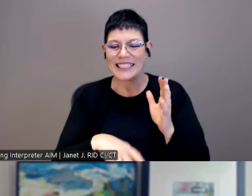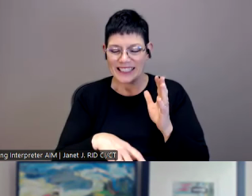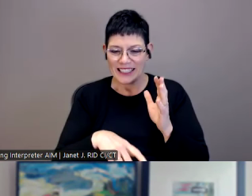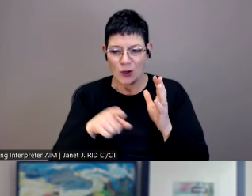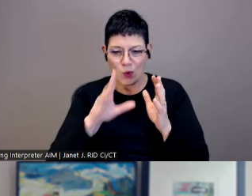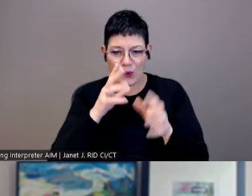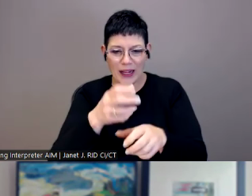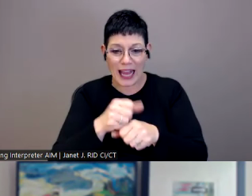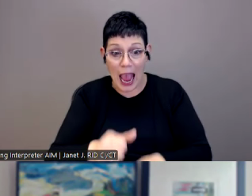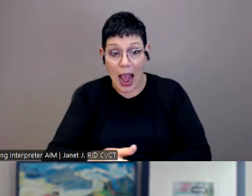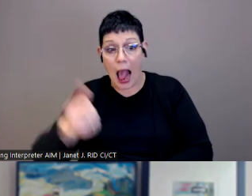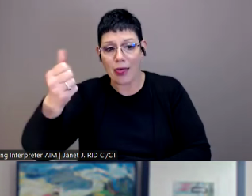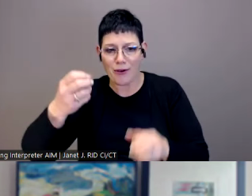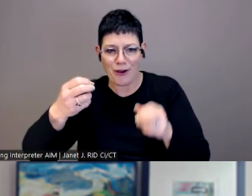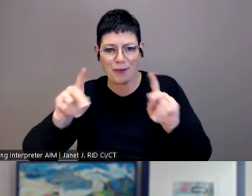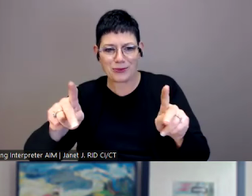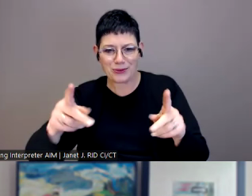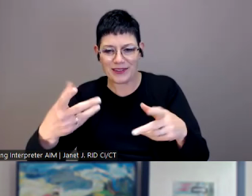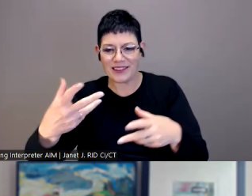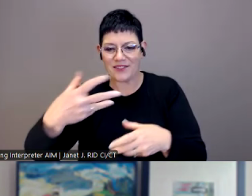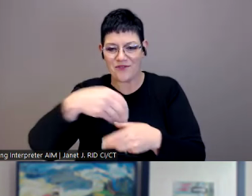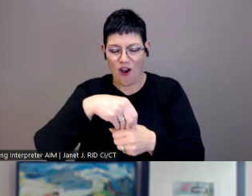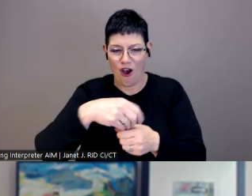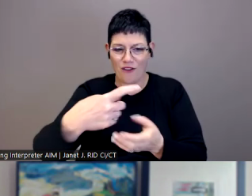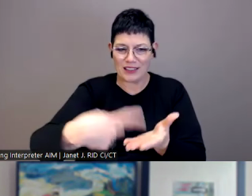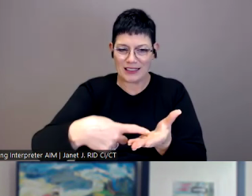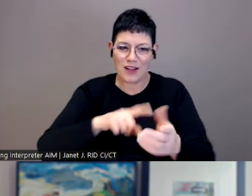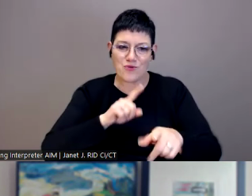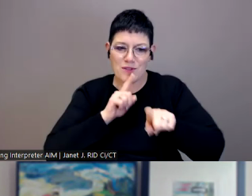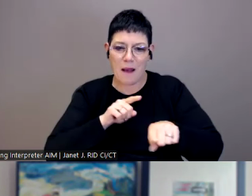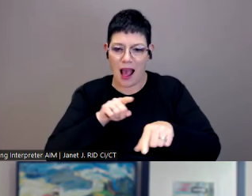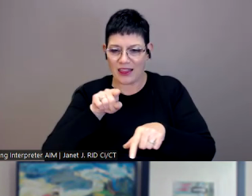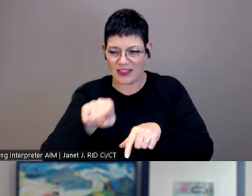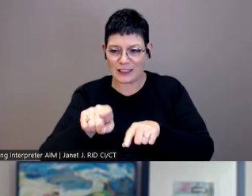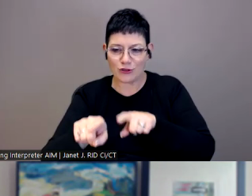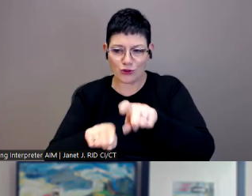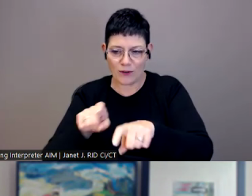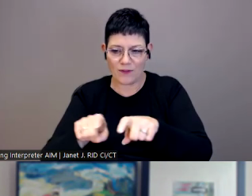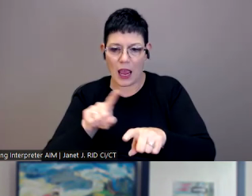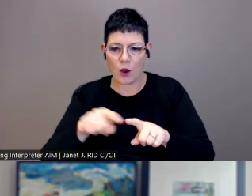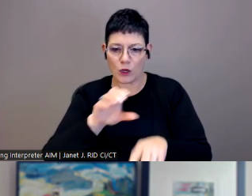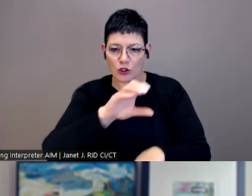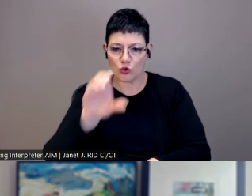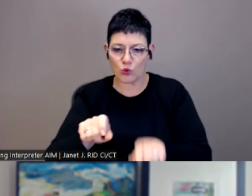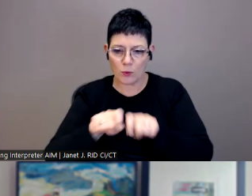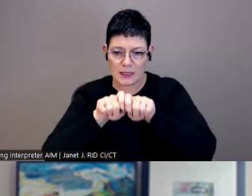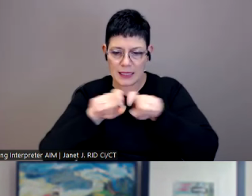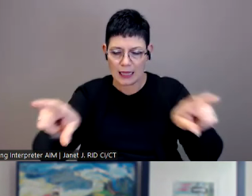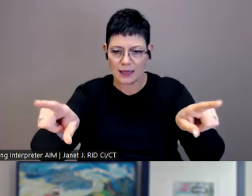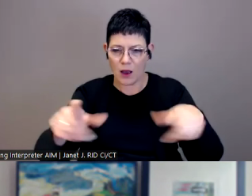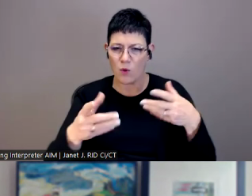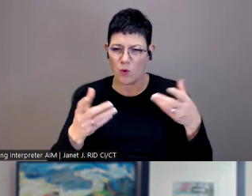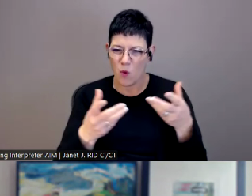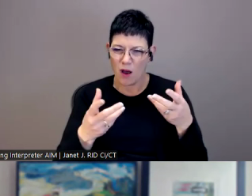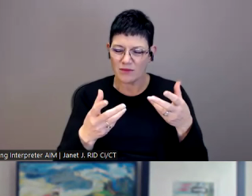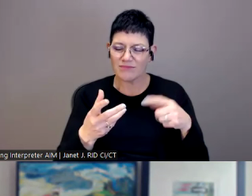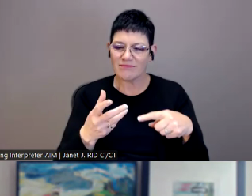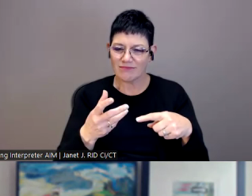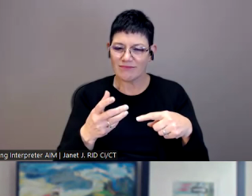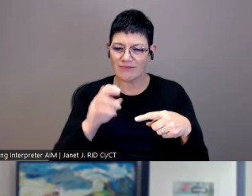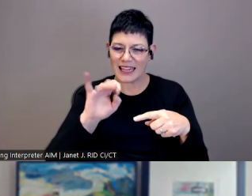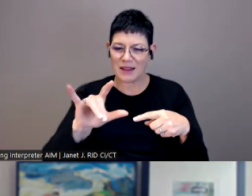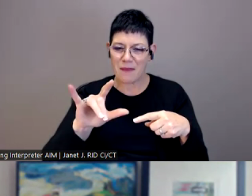get another opportunity to respond to this engagement survey when Zoom sends out the